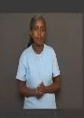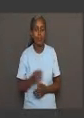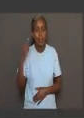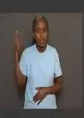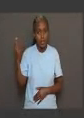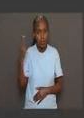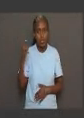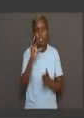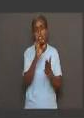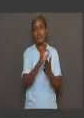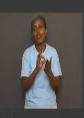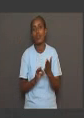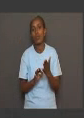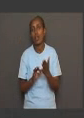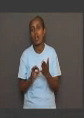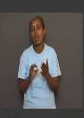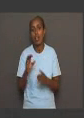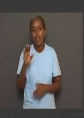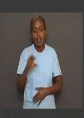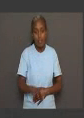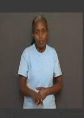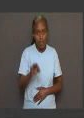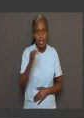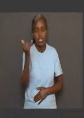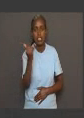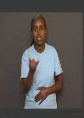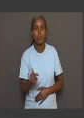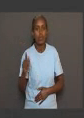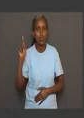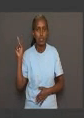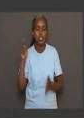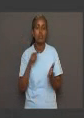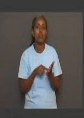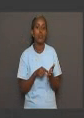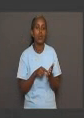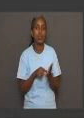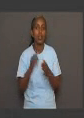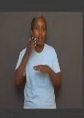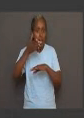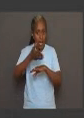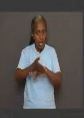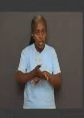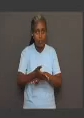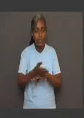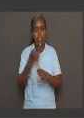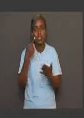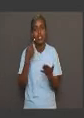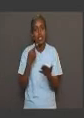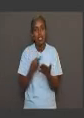Using the formulas, find the image of this point after it has